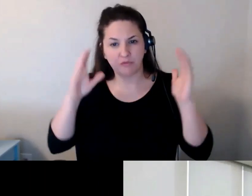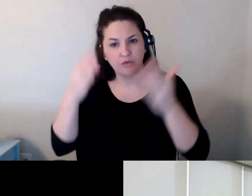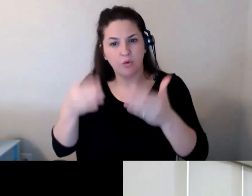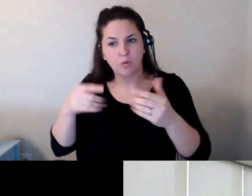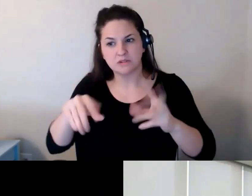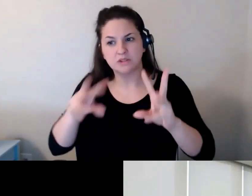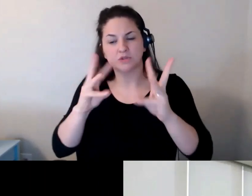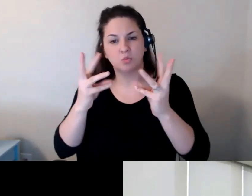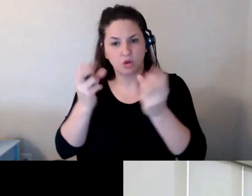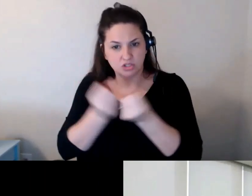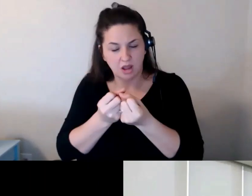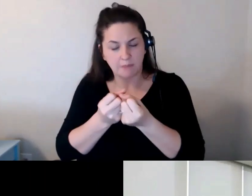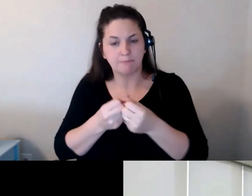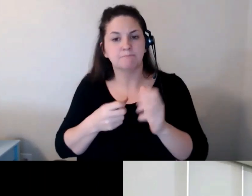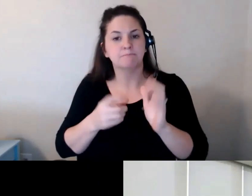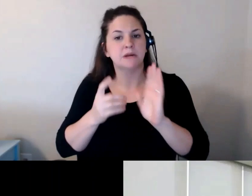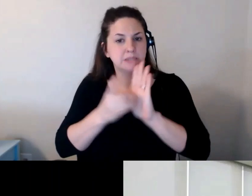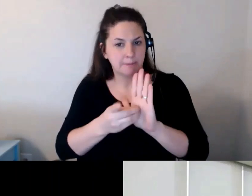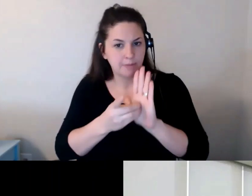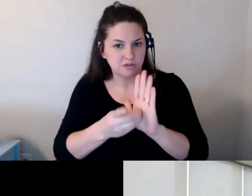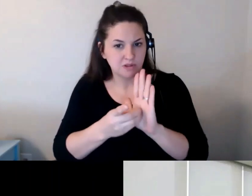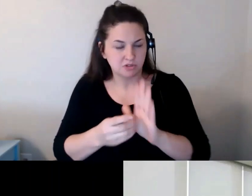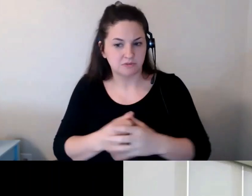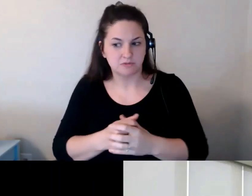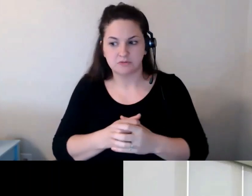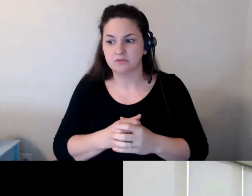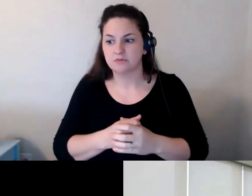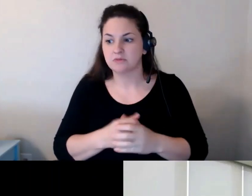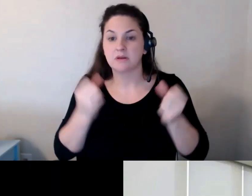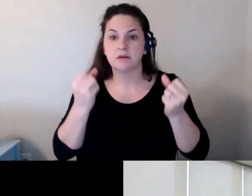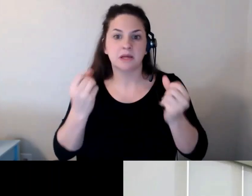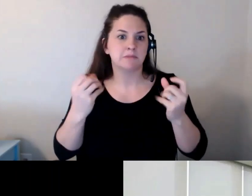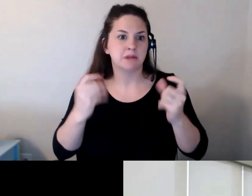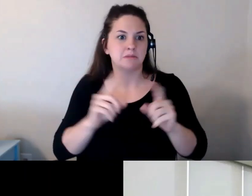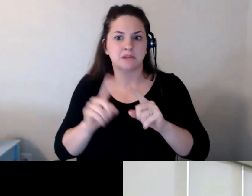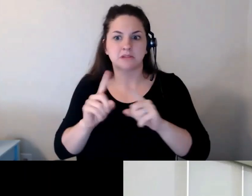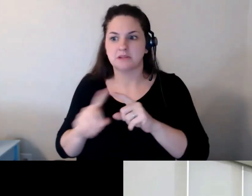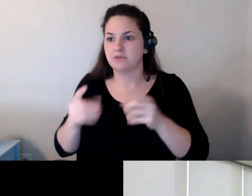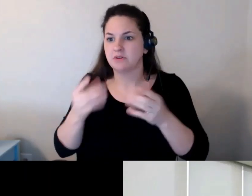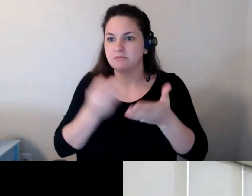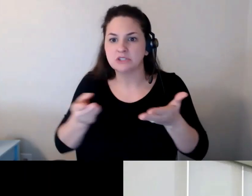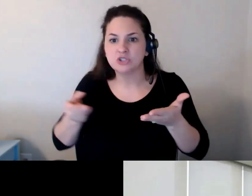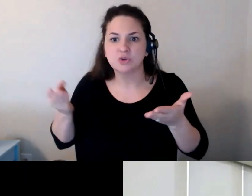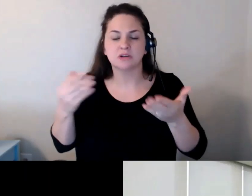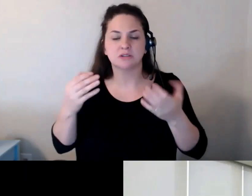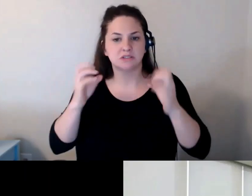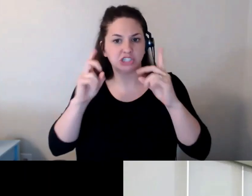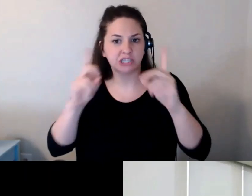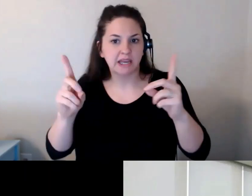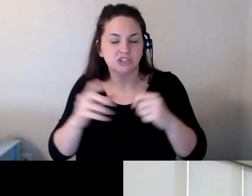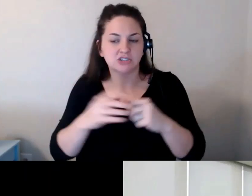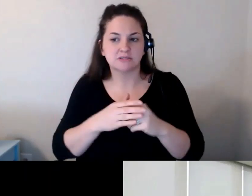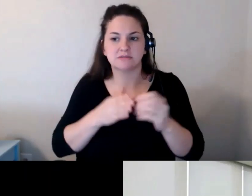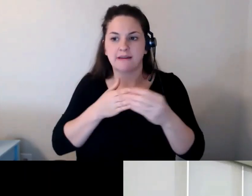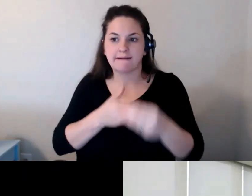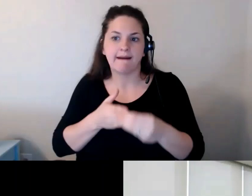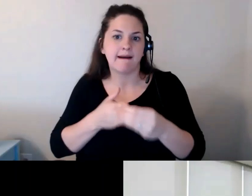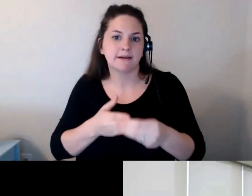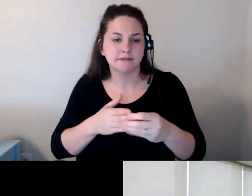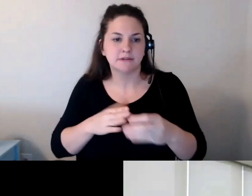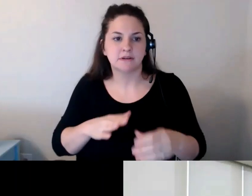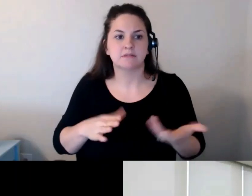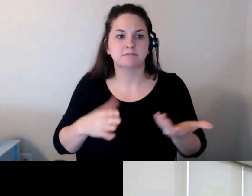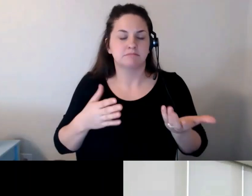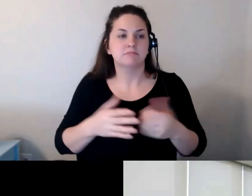workshop and demonstration. There are many educative materials and guides along the way. And in